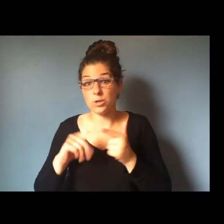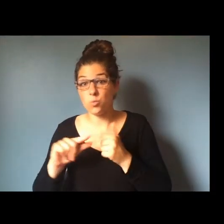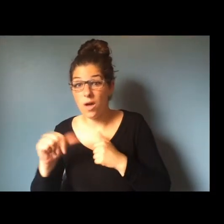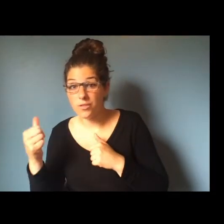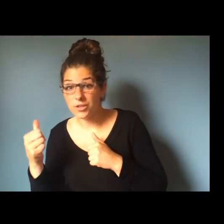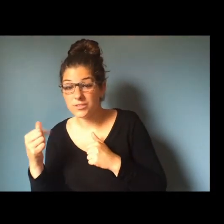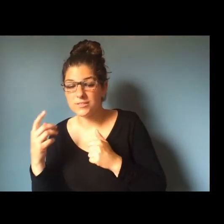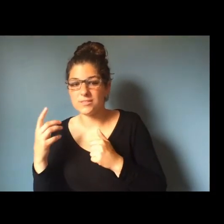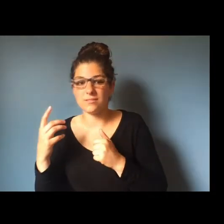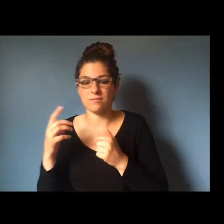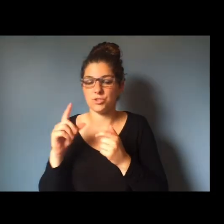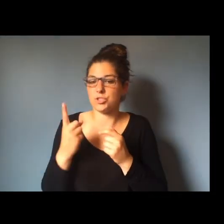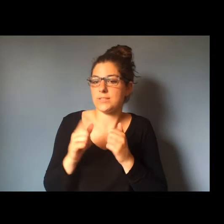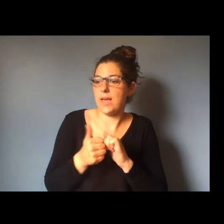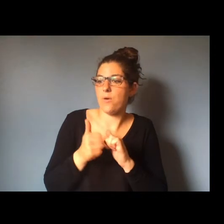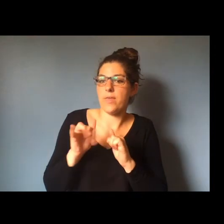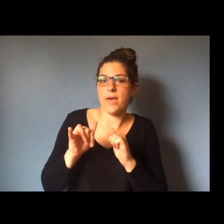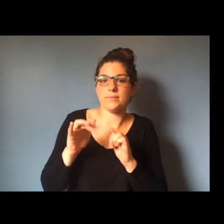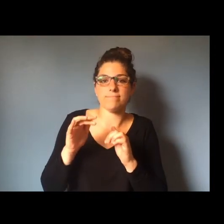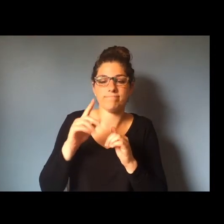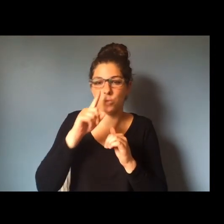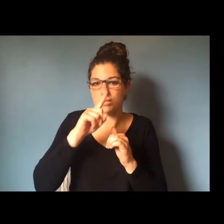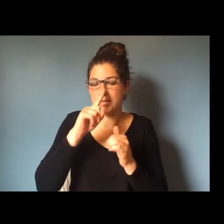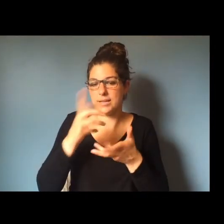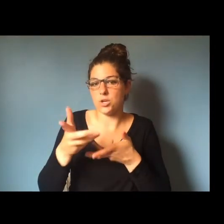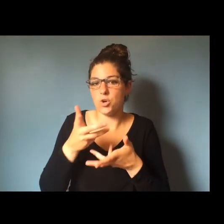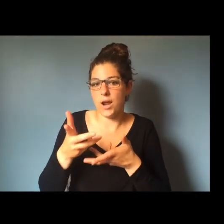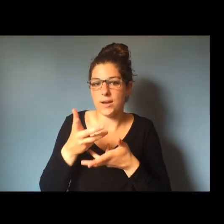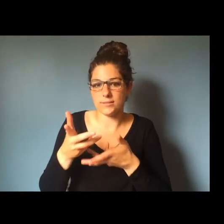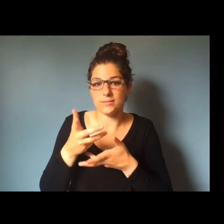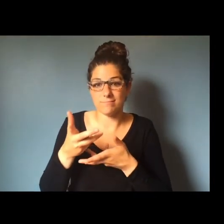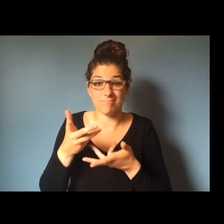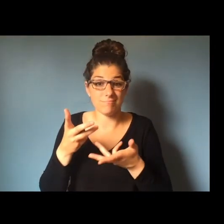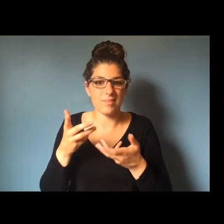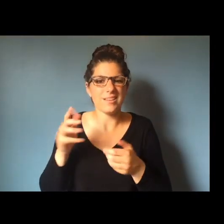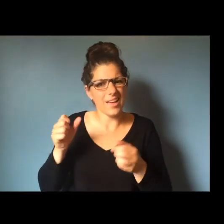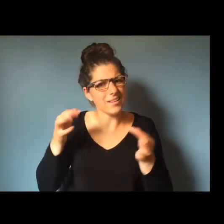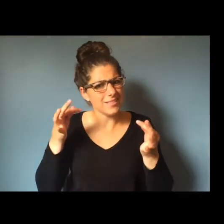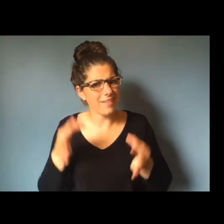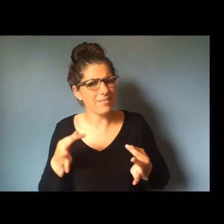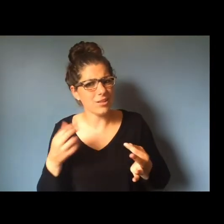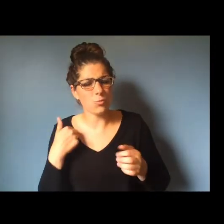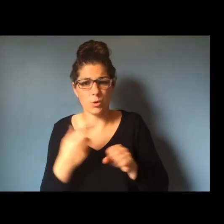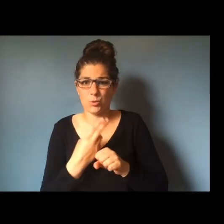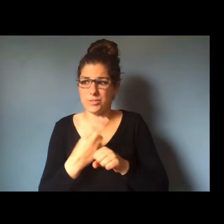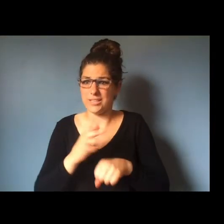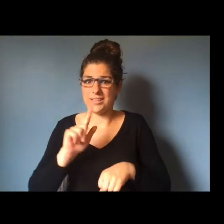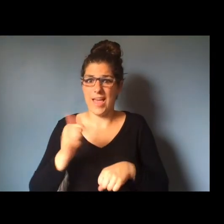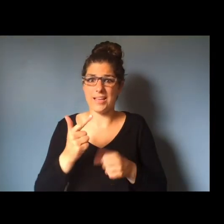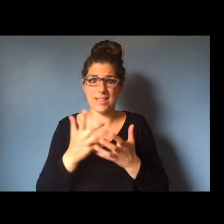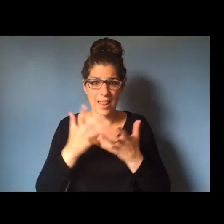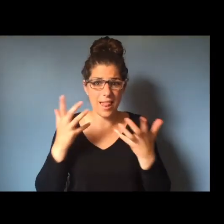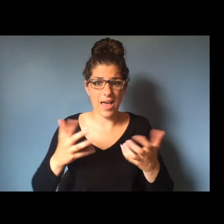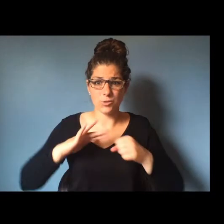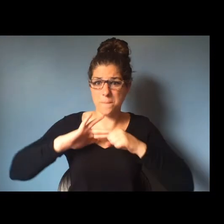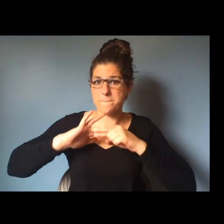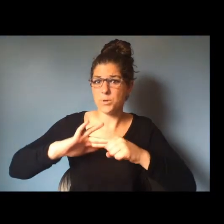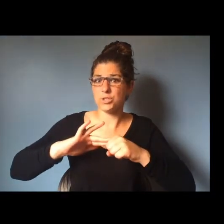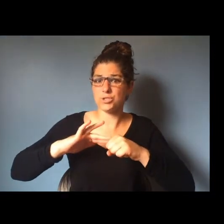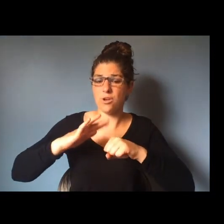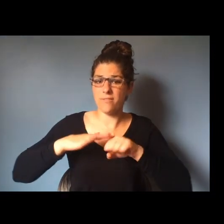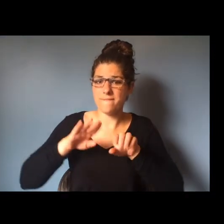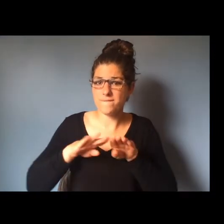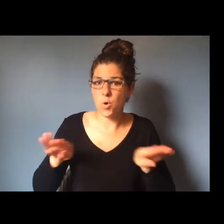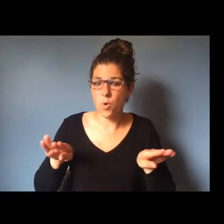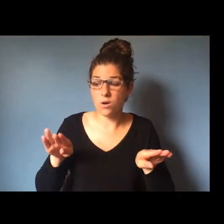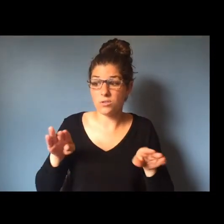because of just how the prosthetic interacts with Yeah, with knees and definitely. stuff, right? Especially like we're using our legs a lot to like push on the floor.